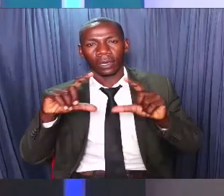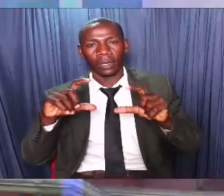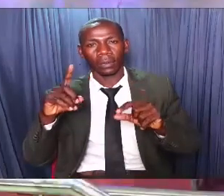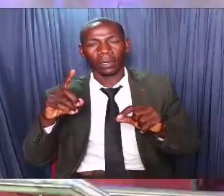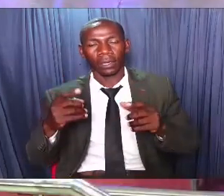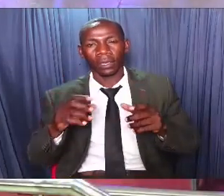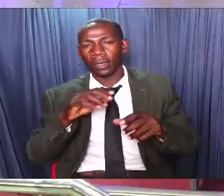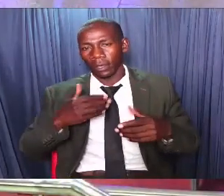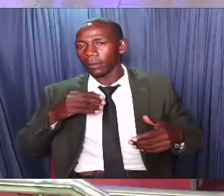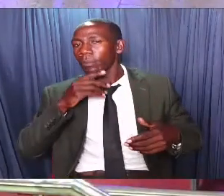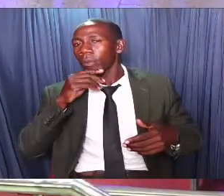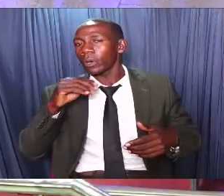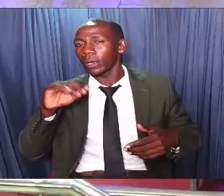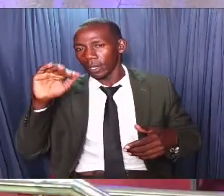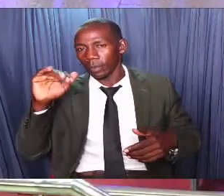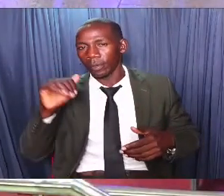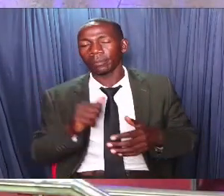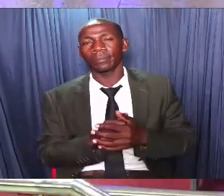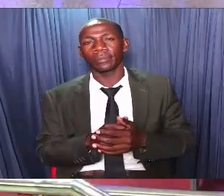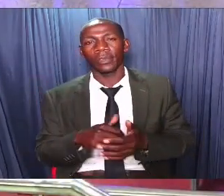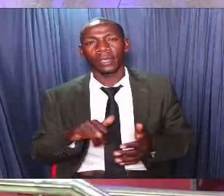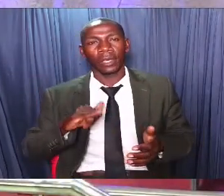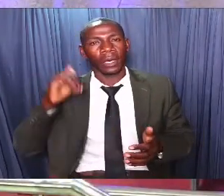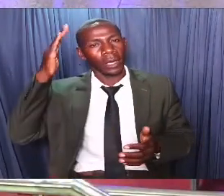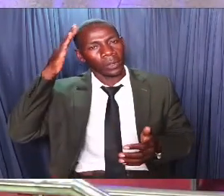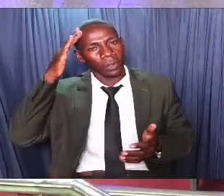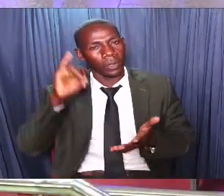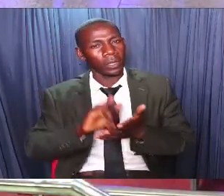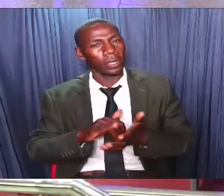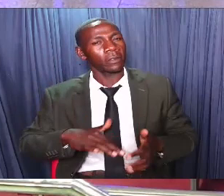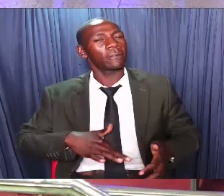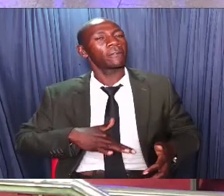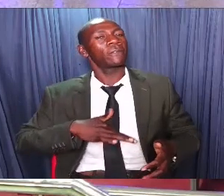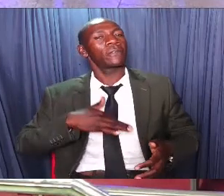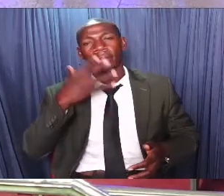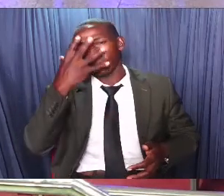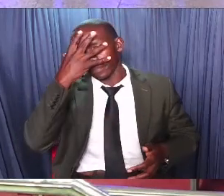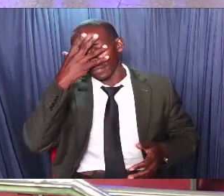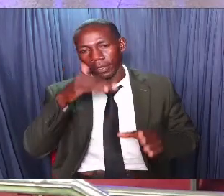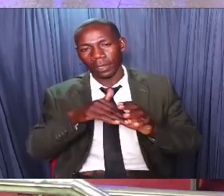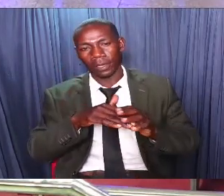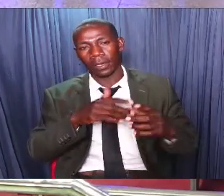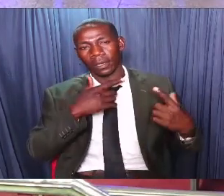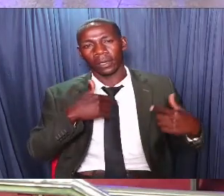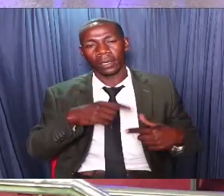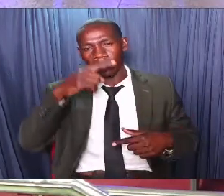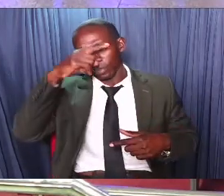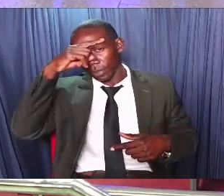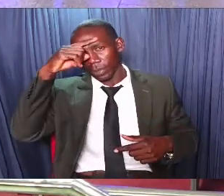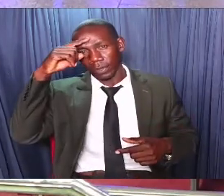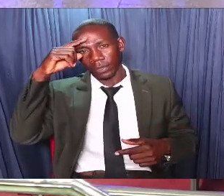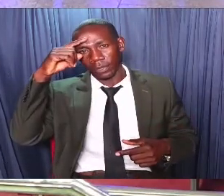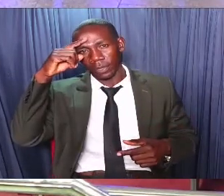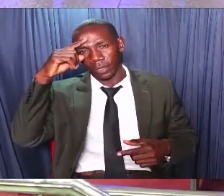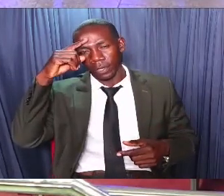him, come. Mwambie kijana njoo hapa. He told him, young man, come here. Najua wajua wasikia kufadhaika moyoni. I know you feel dismayed in your heart. Maana hakika